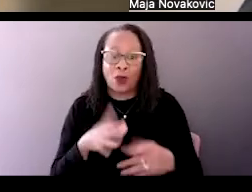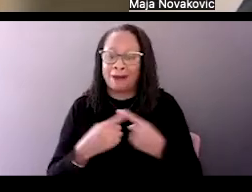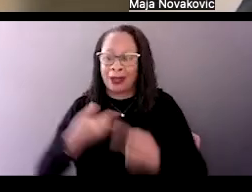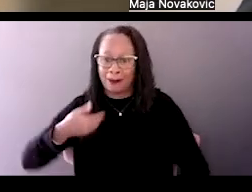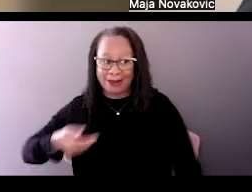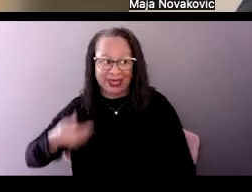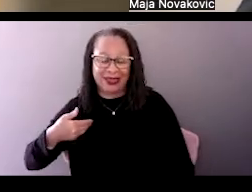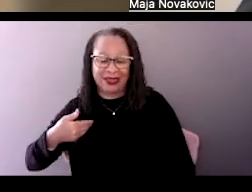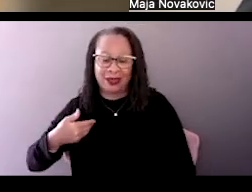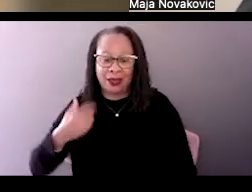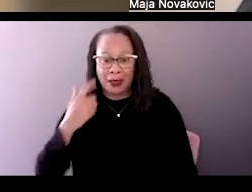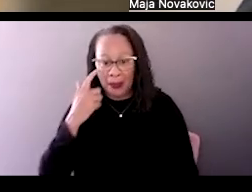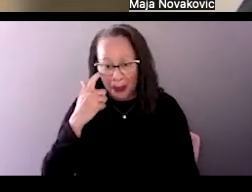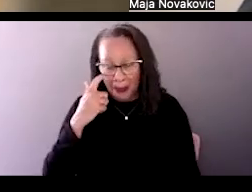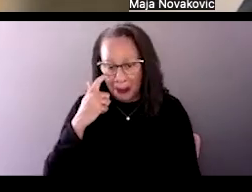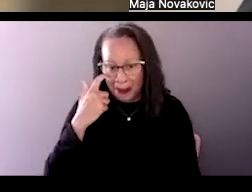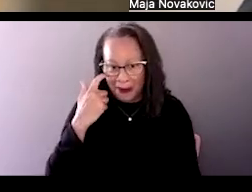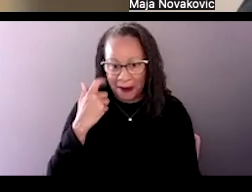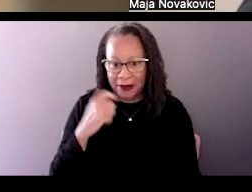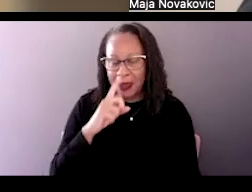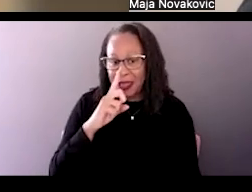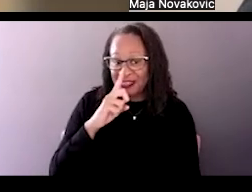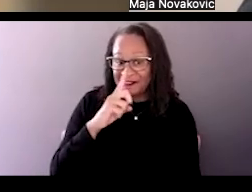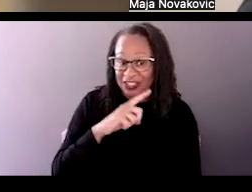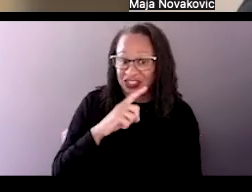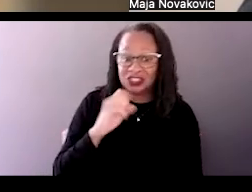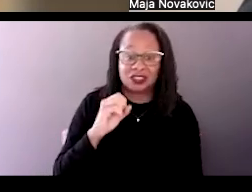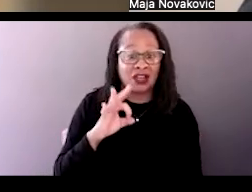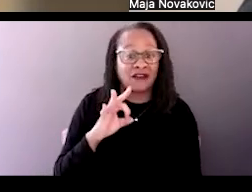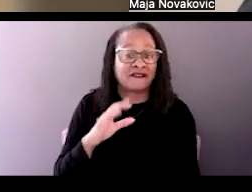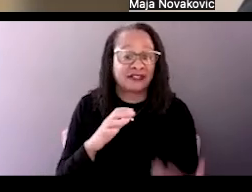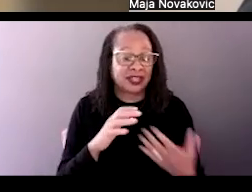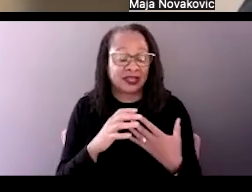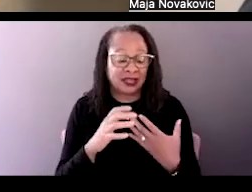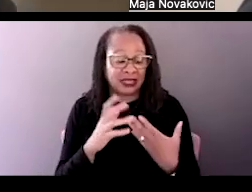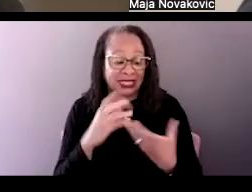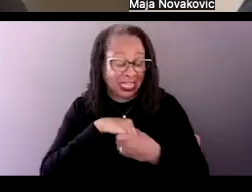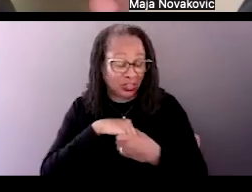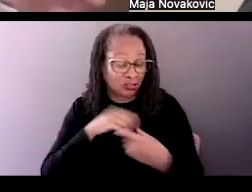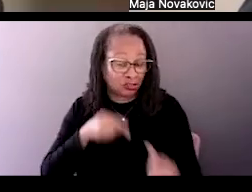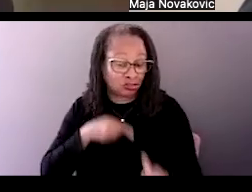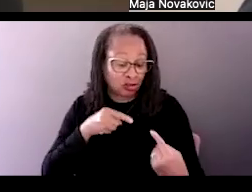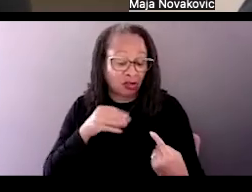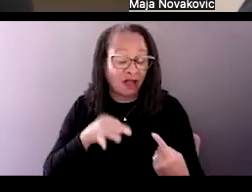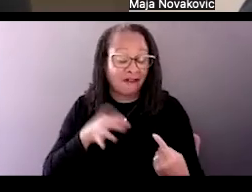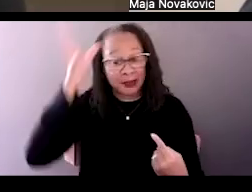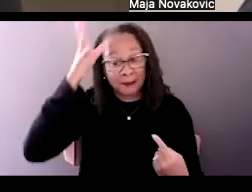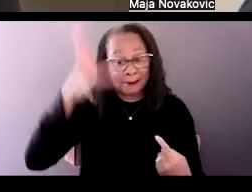a depiction of the inner struggle of the man who